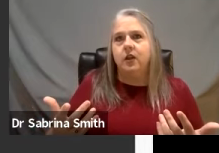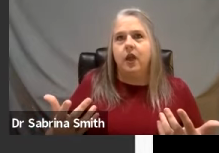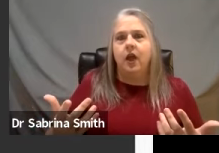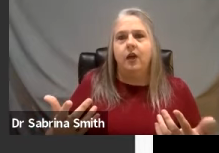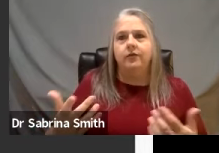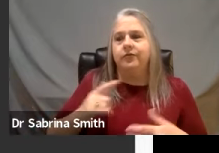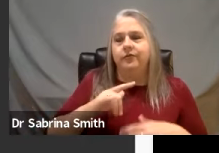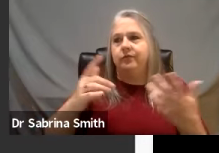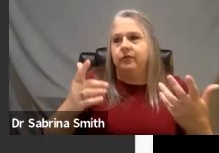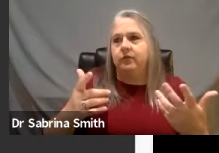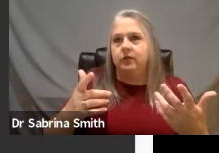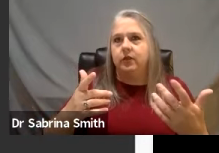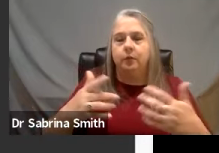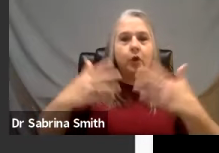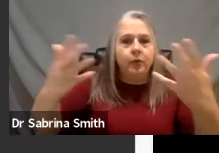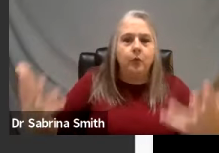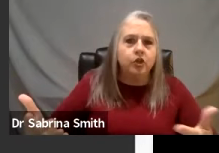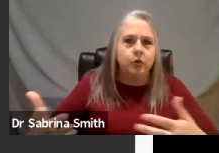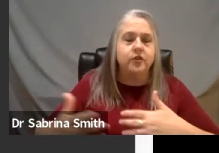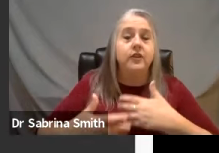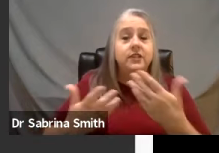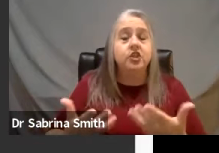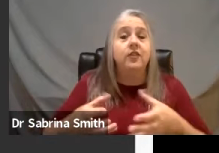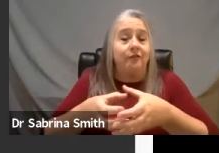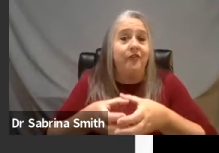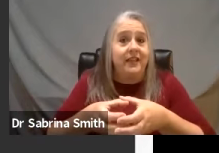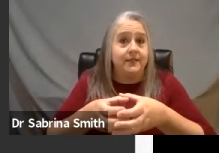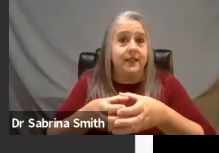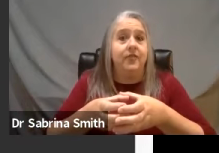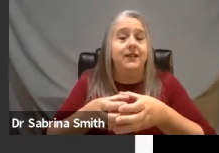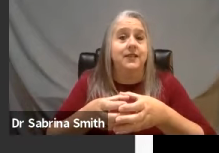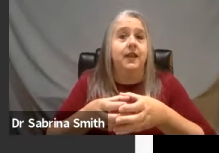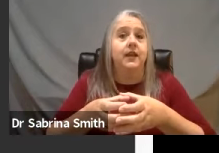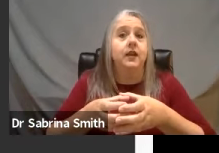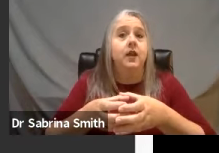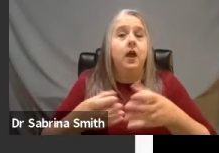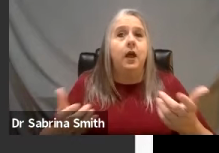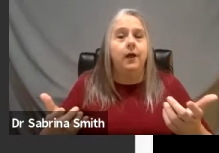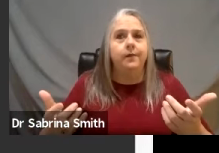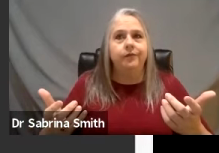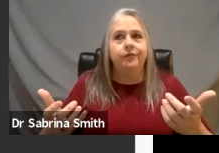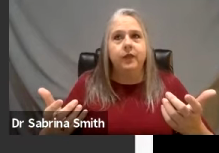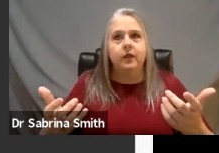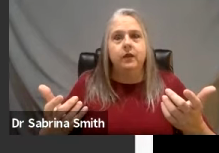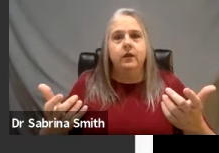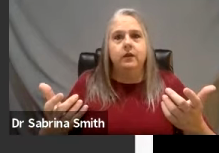addition of the appropriate word choice or the addition that fits in that setting,